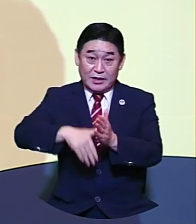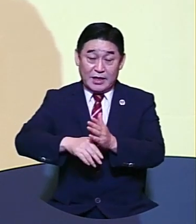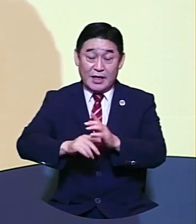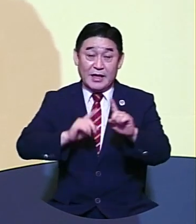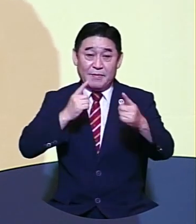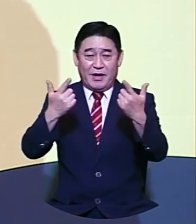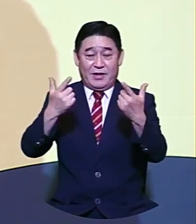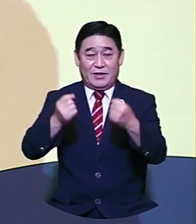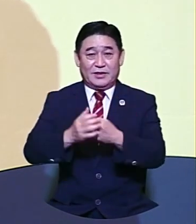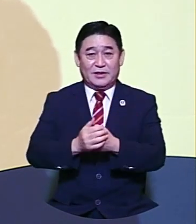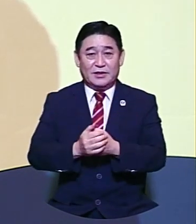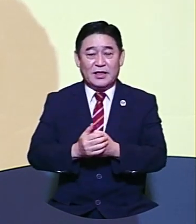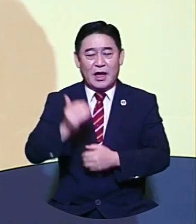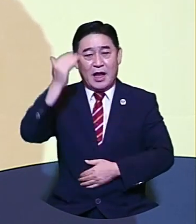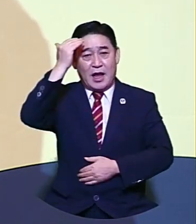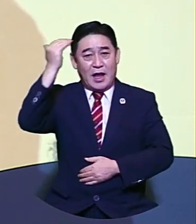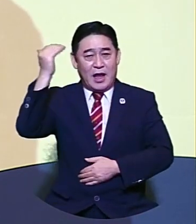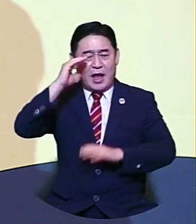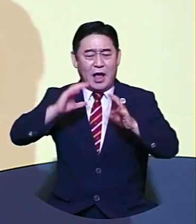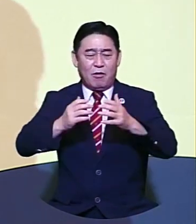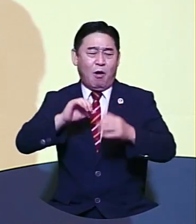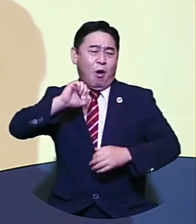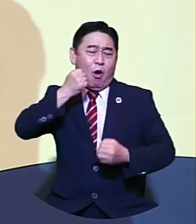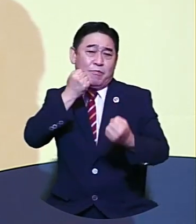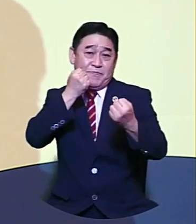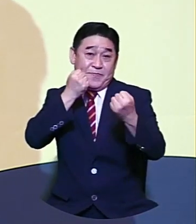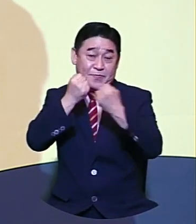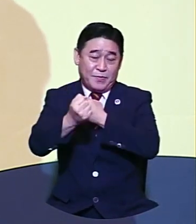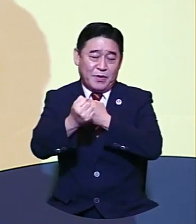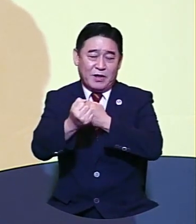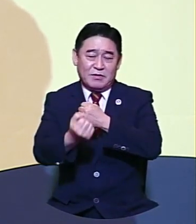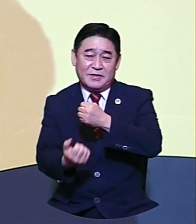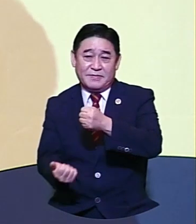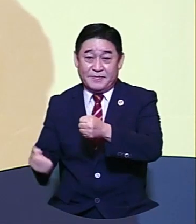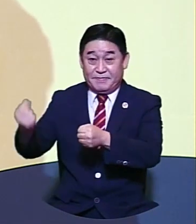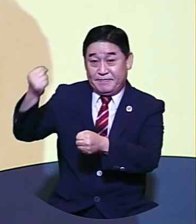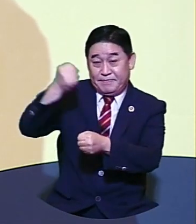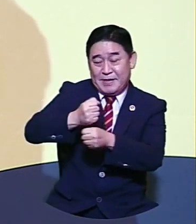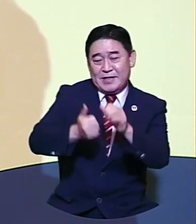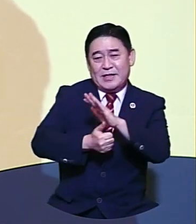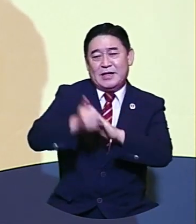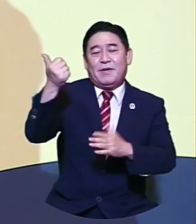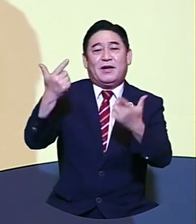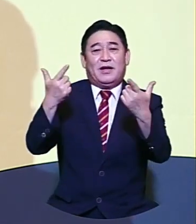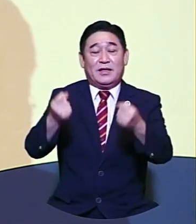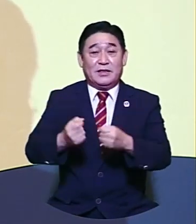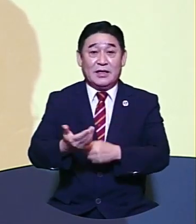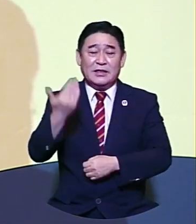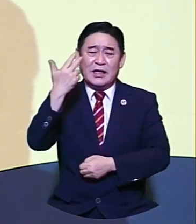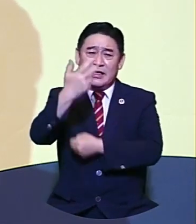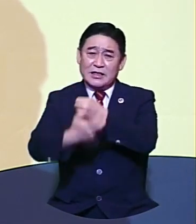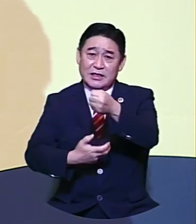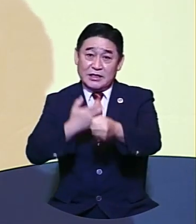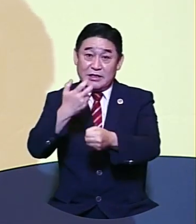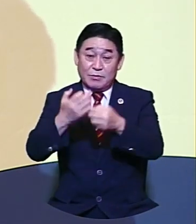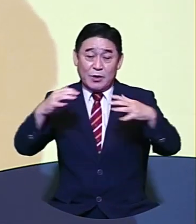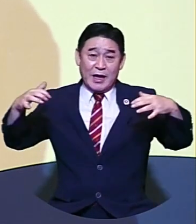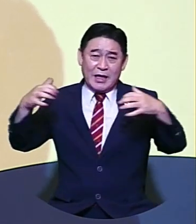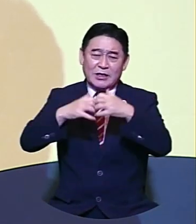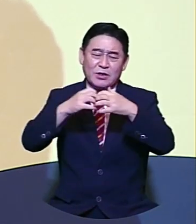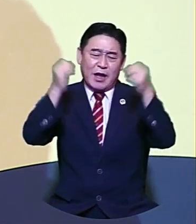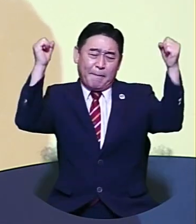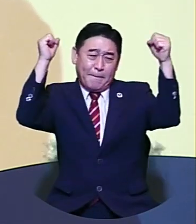mentioned in her keynote presentation, Korea is emblematic of hope and recovery. Over the